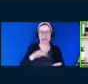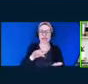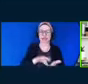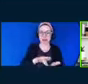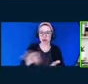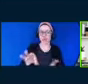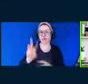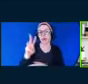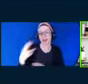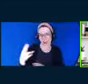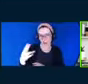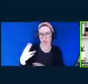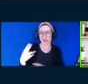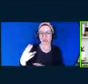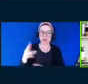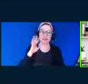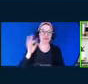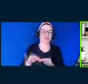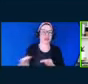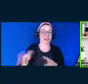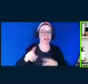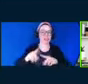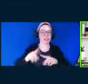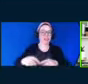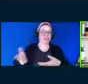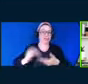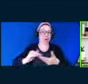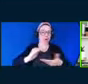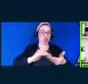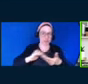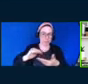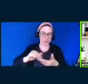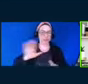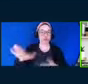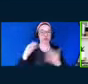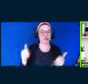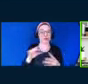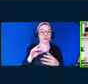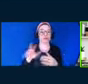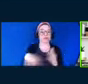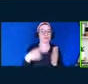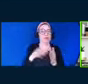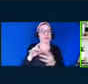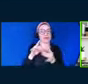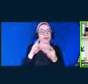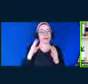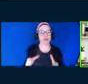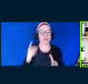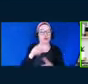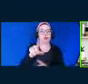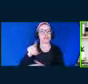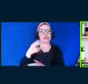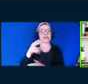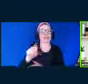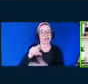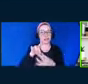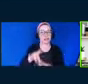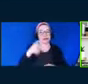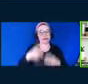Faith-Based and Neighborhood Partnerships. In her current role, she is a liaison and convener on DHS-related